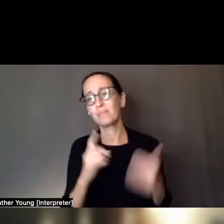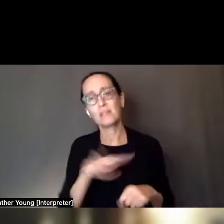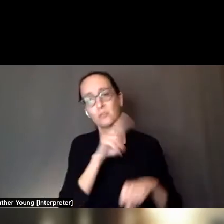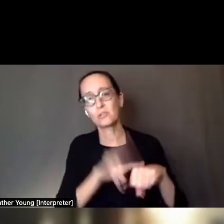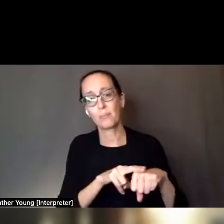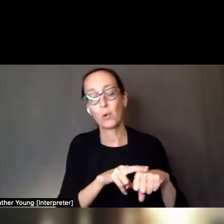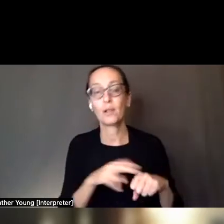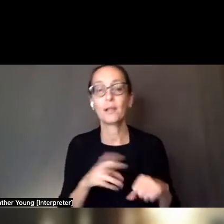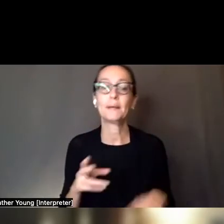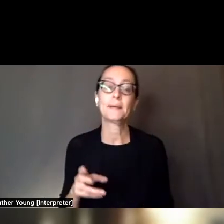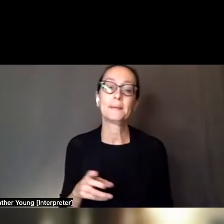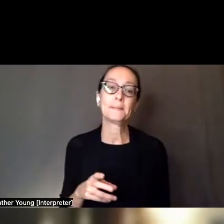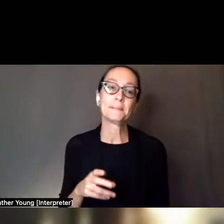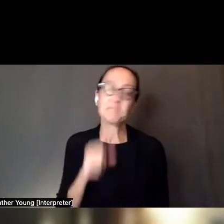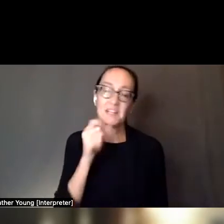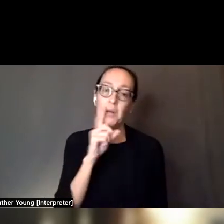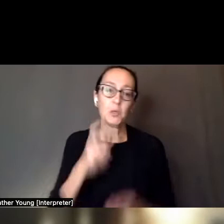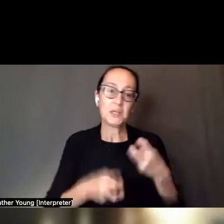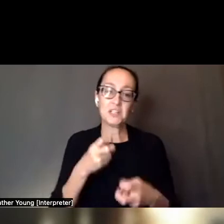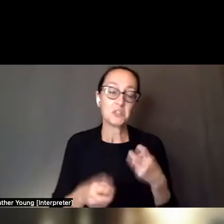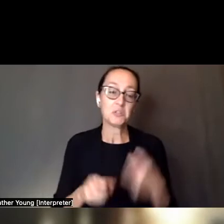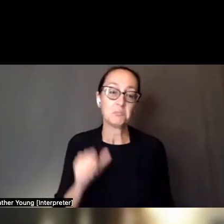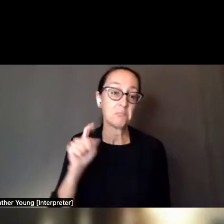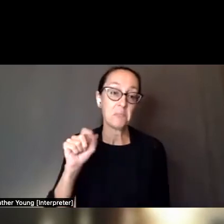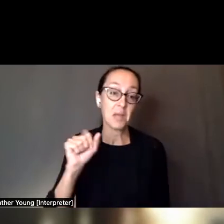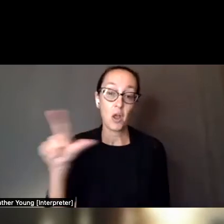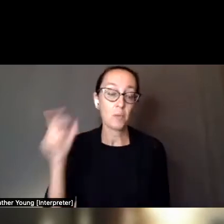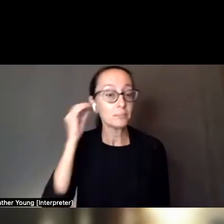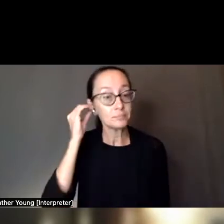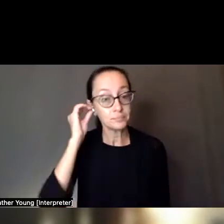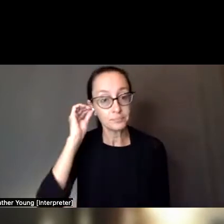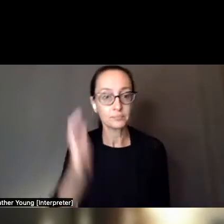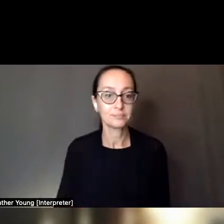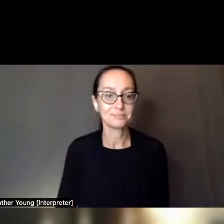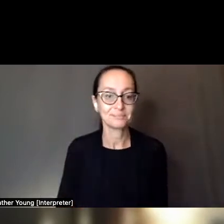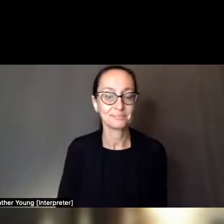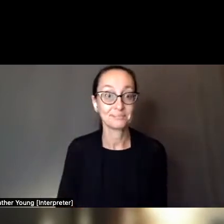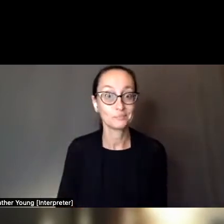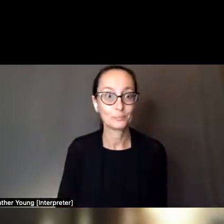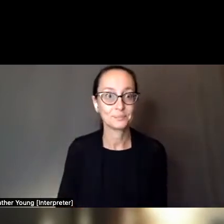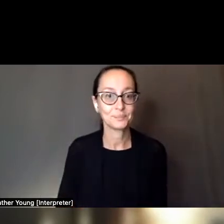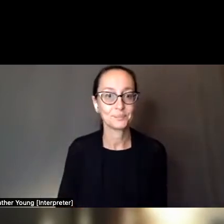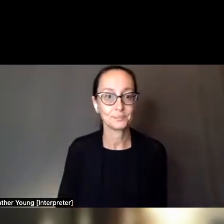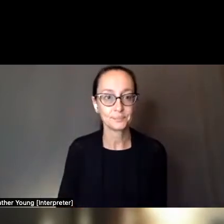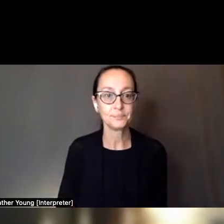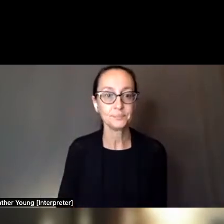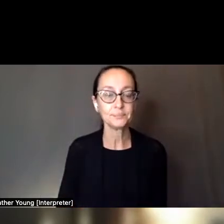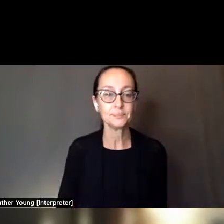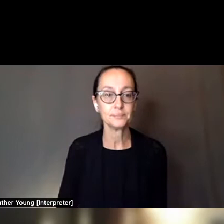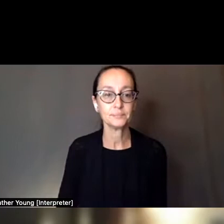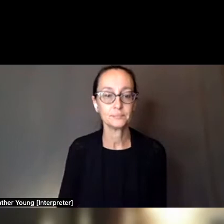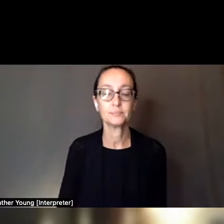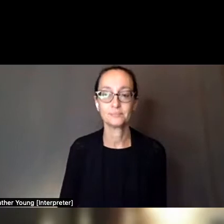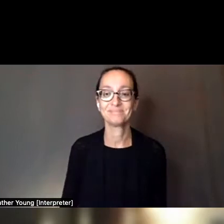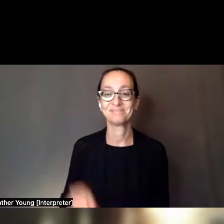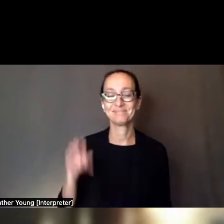is really not an issue at all. And South Carolina Beginnings asked me to be